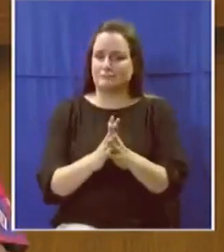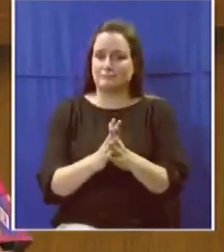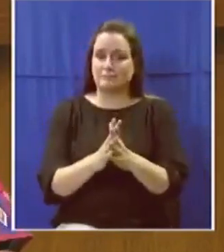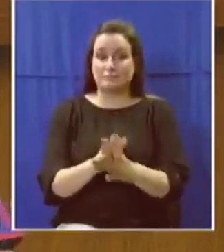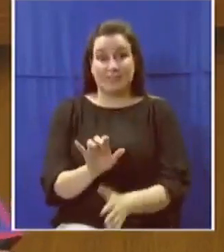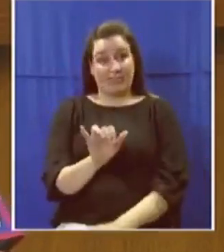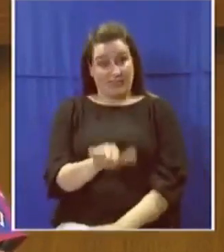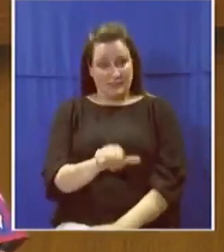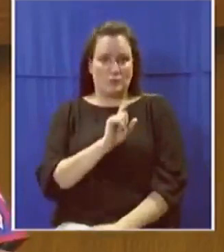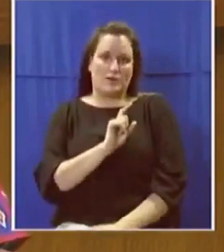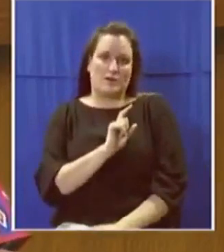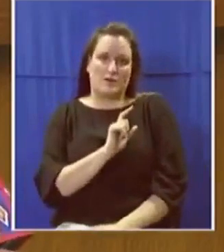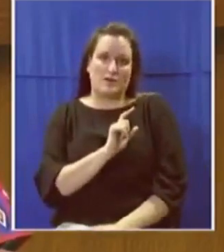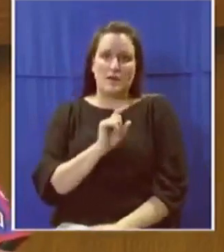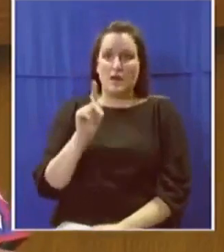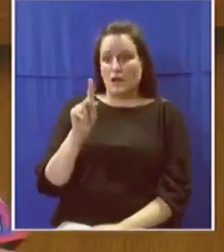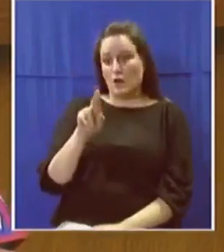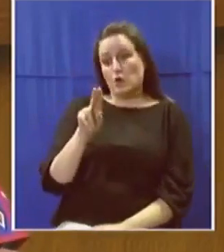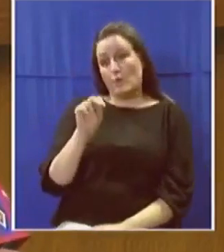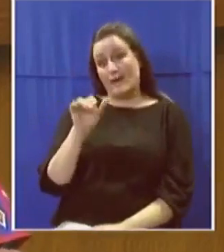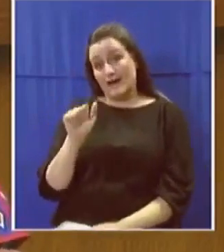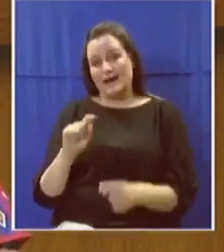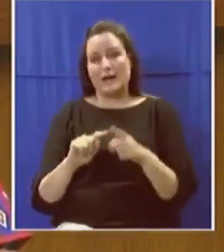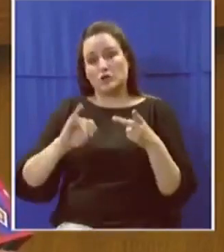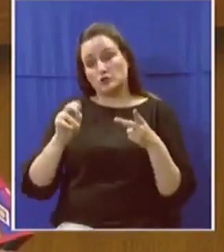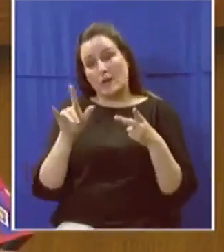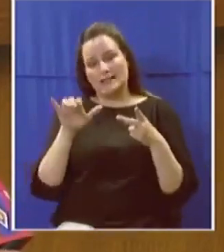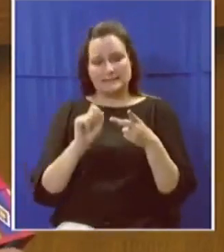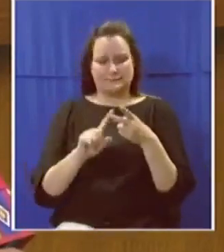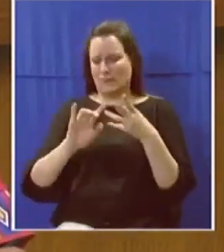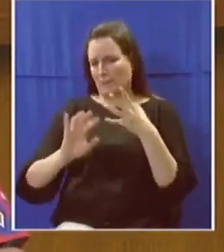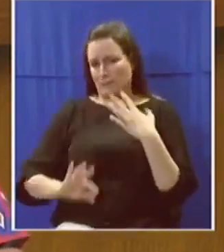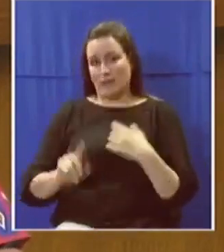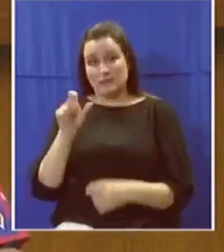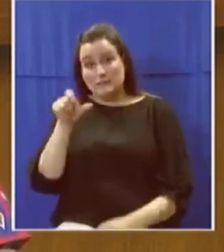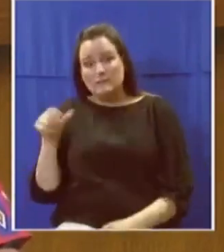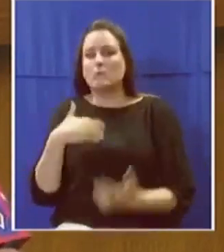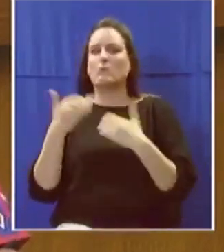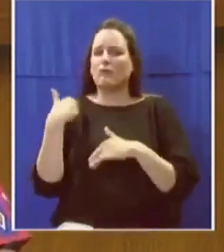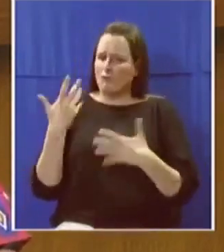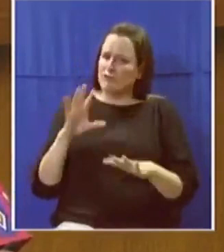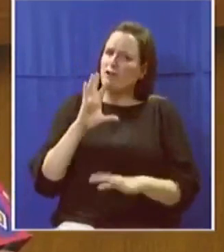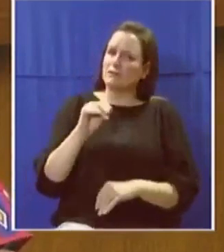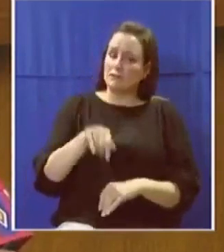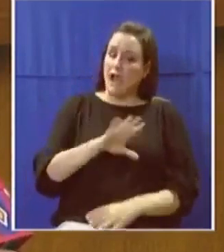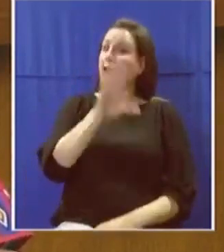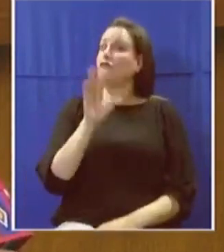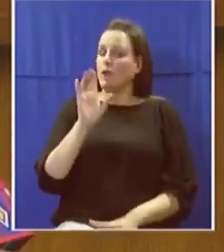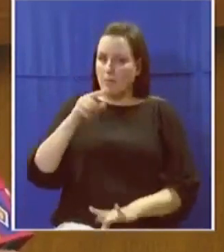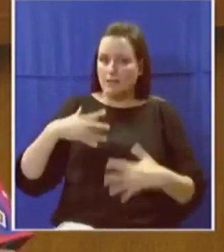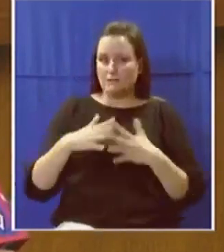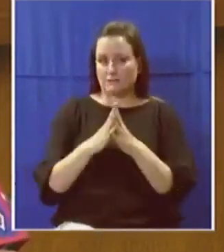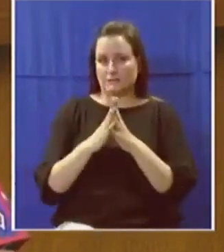reason that the likes of Kwame Nkrumah, Julius Nyerere, and the others called for a United States of Africa.